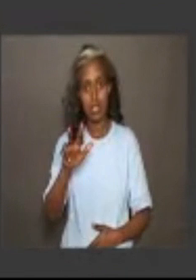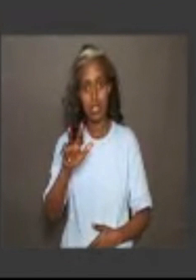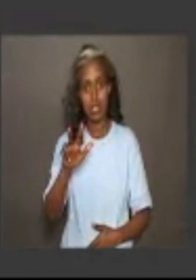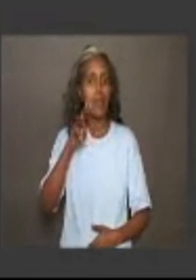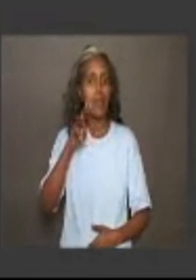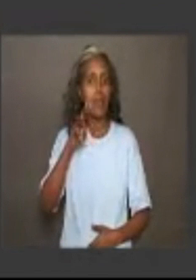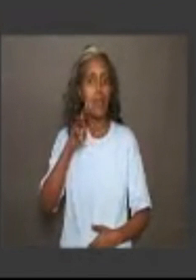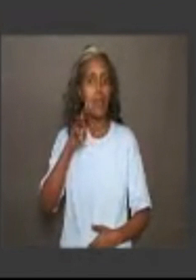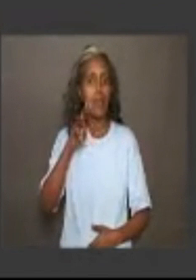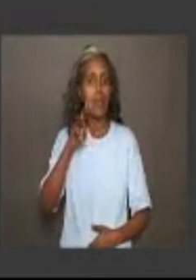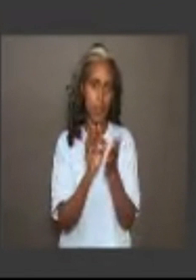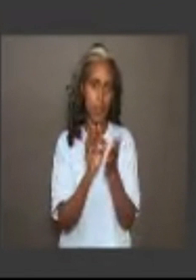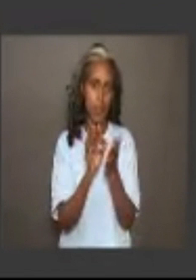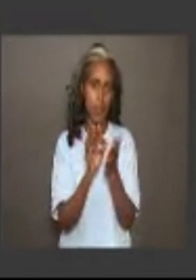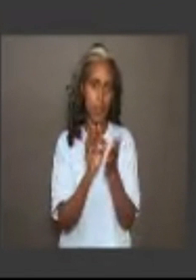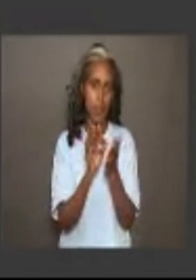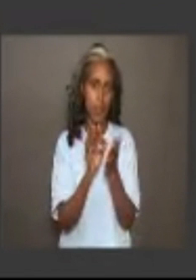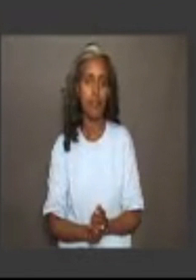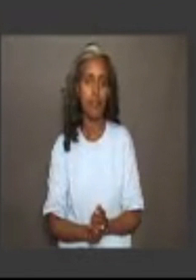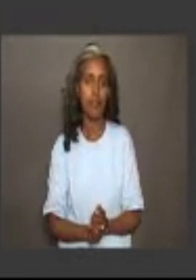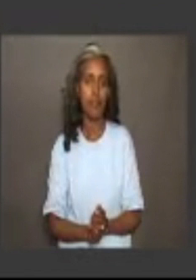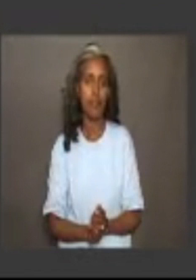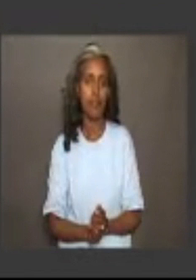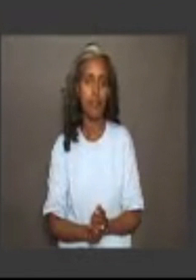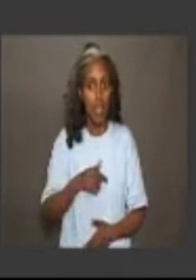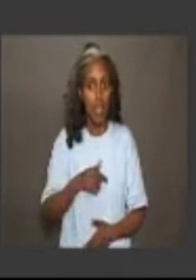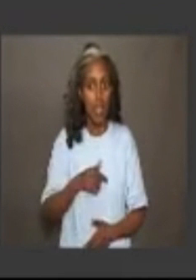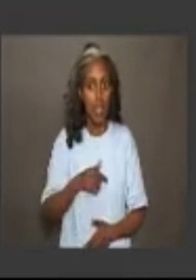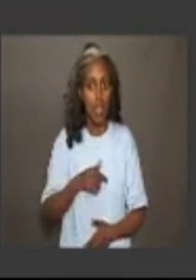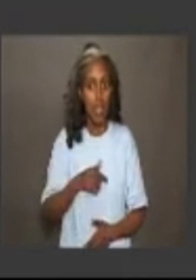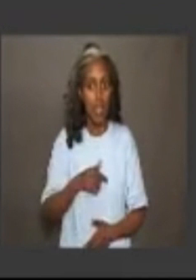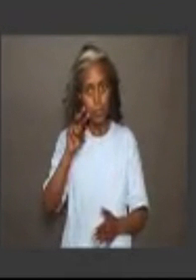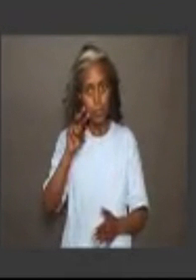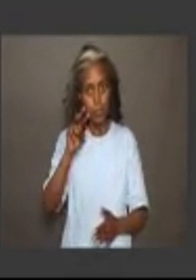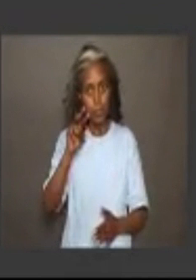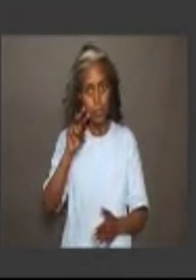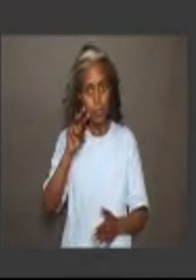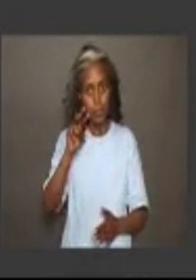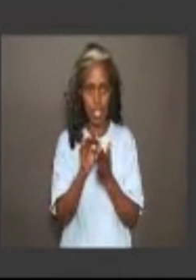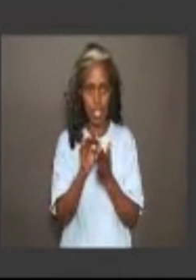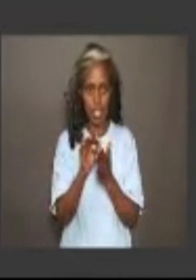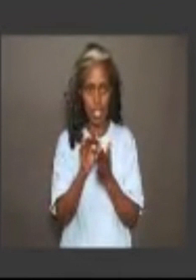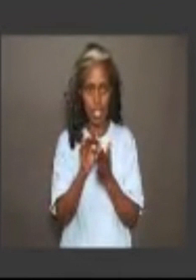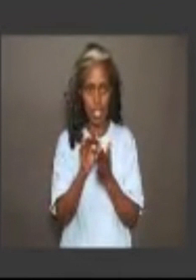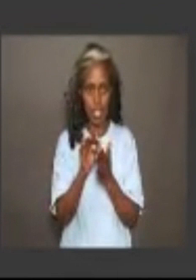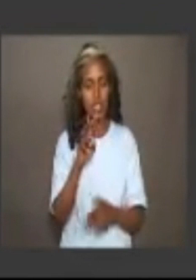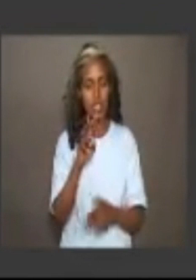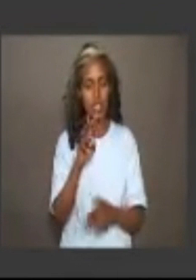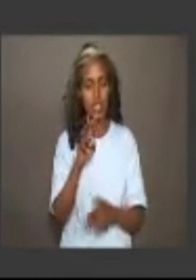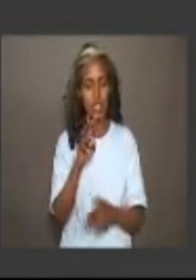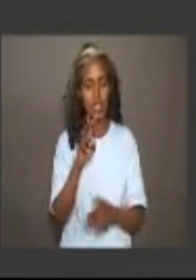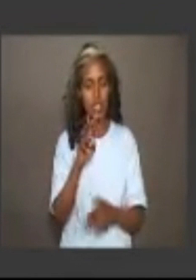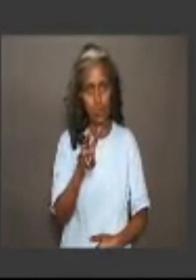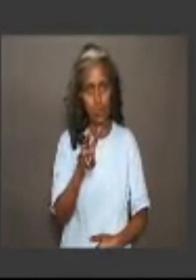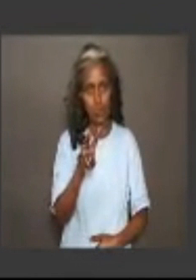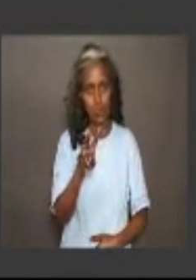number. Our prime factors, then, are 2,